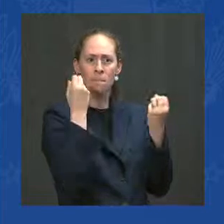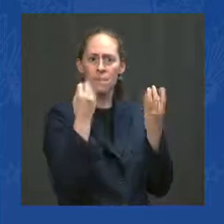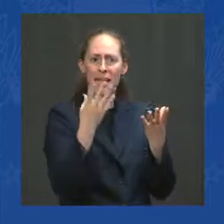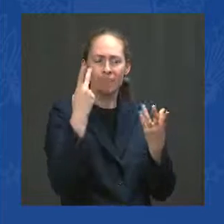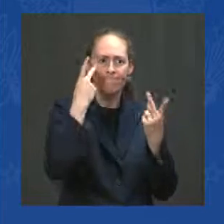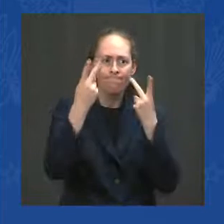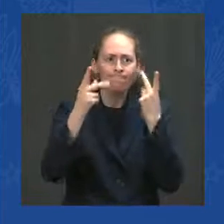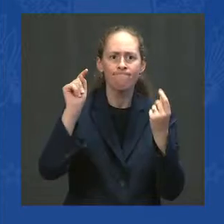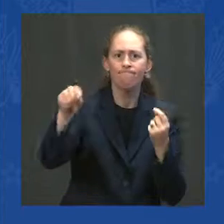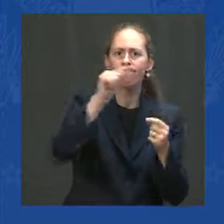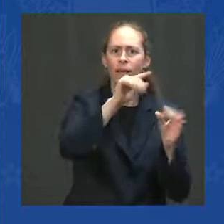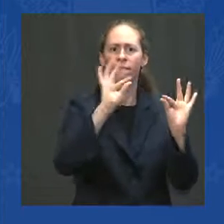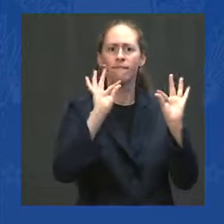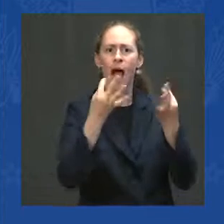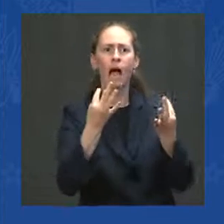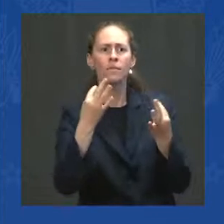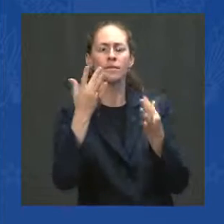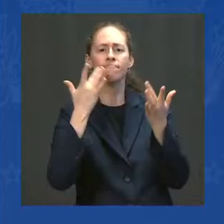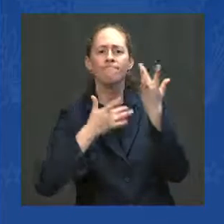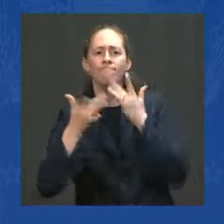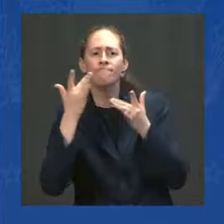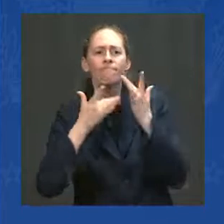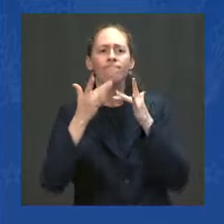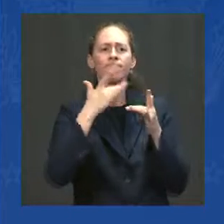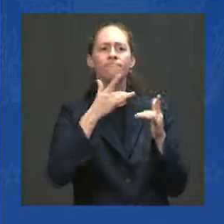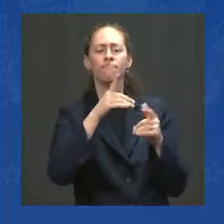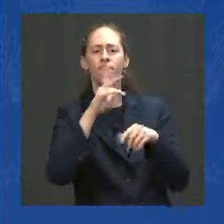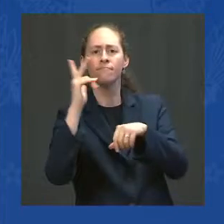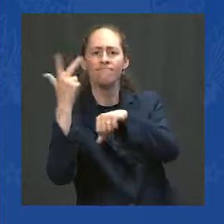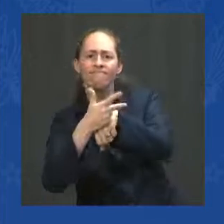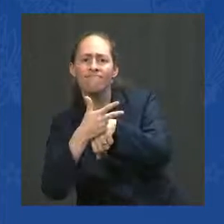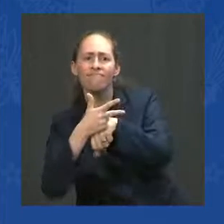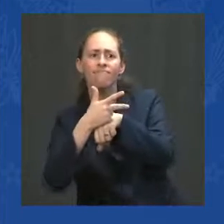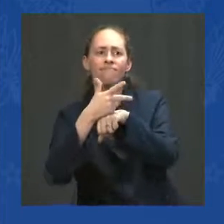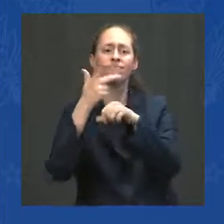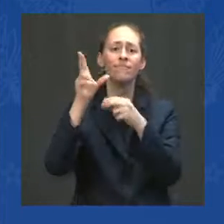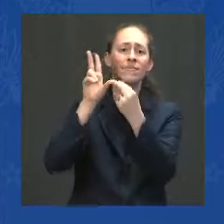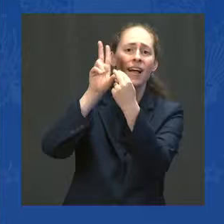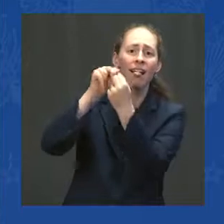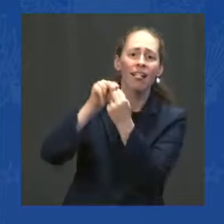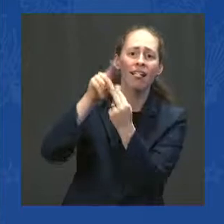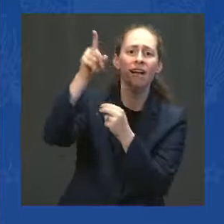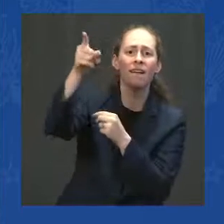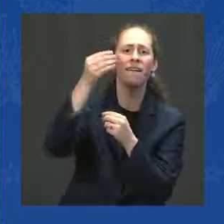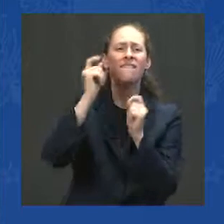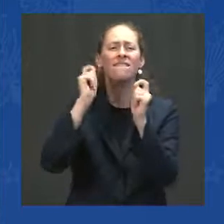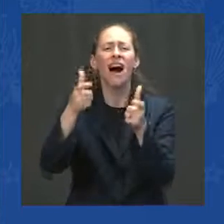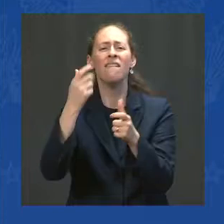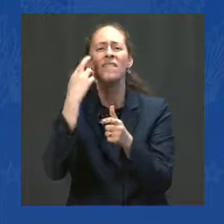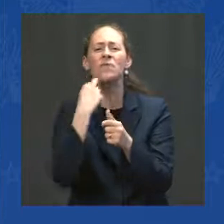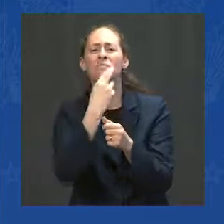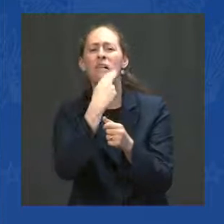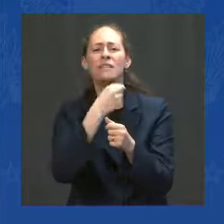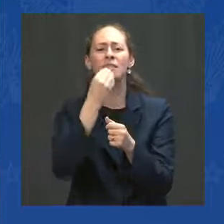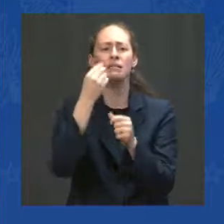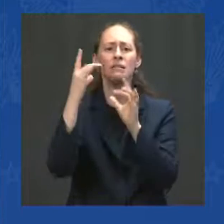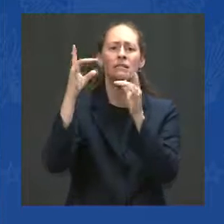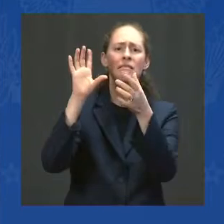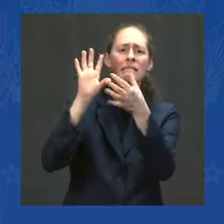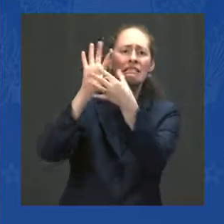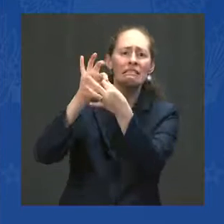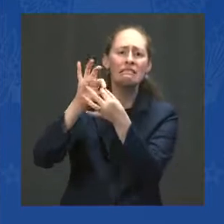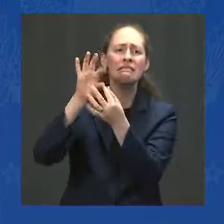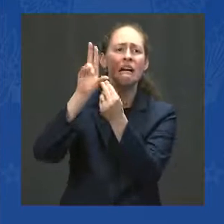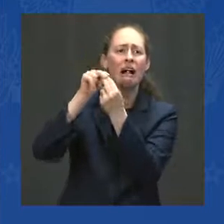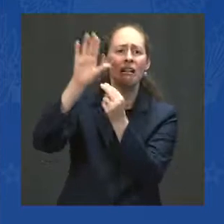to literally sit in their vehicles in a fast food parking lot so their children could get on the internet they